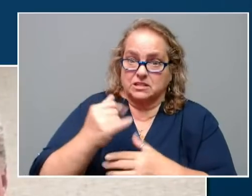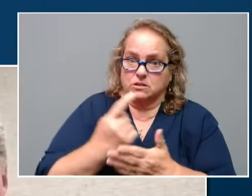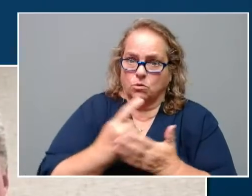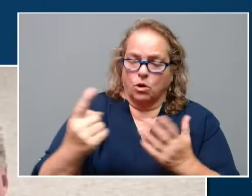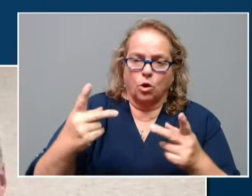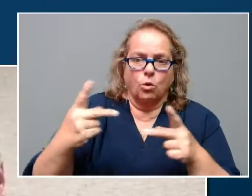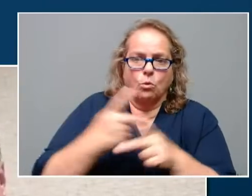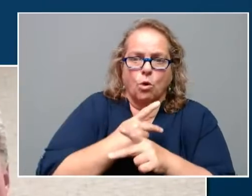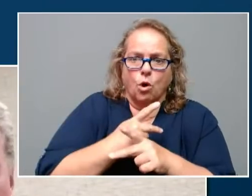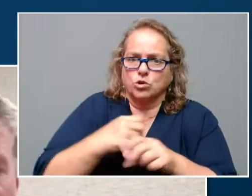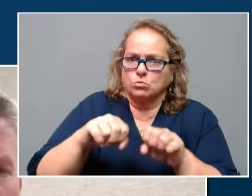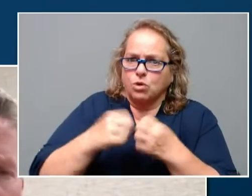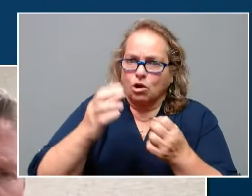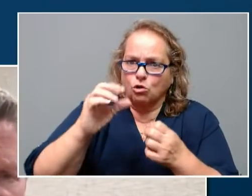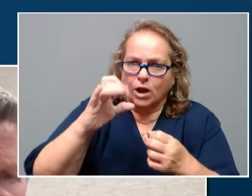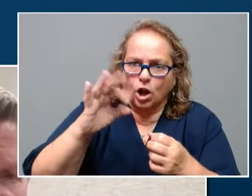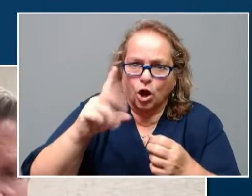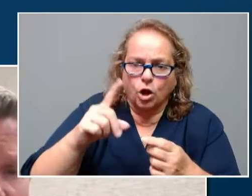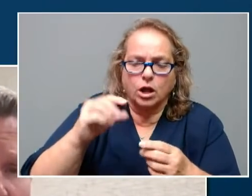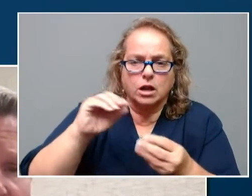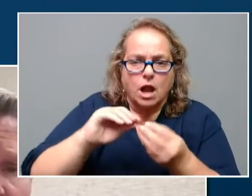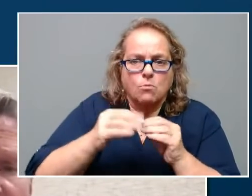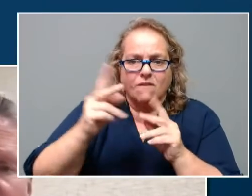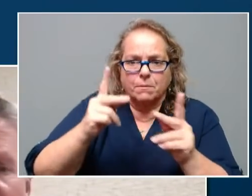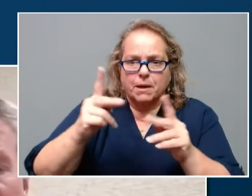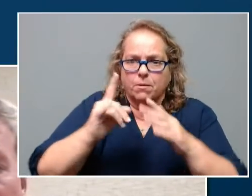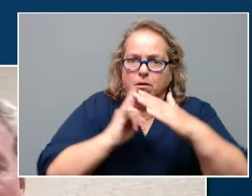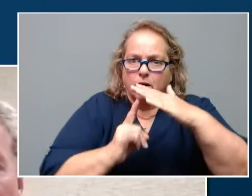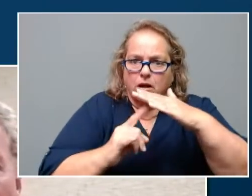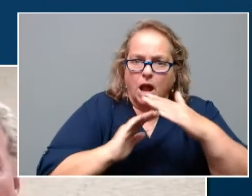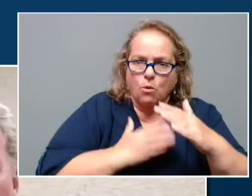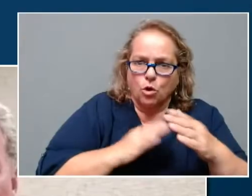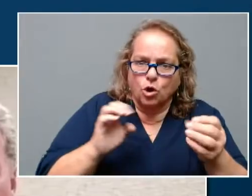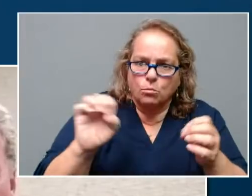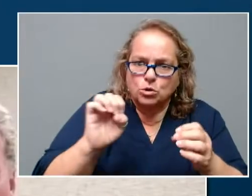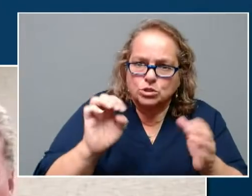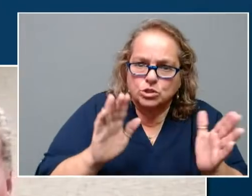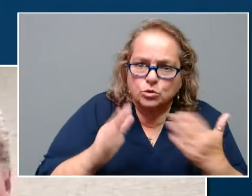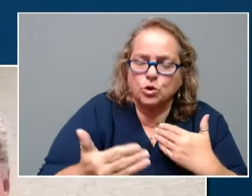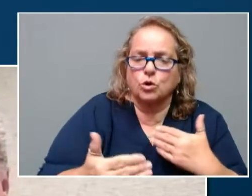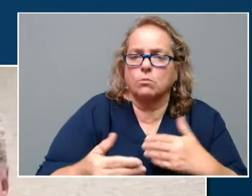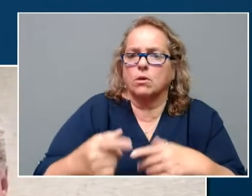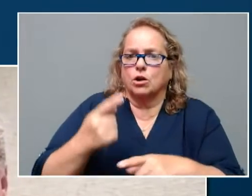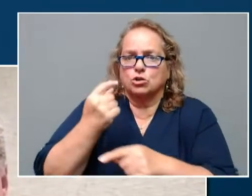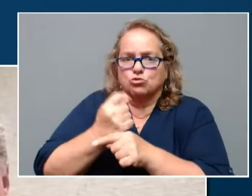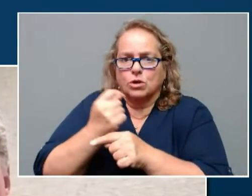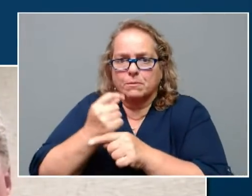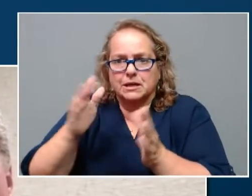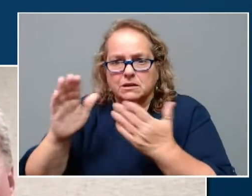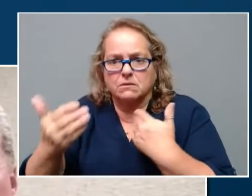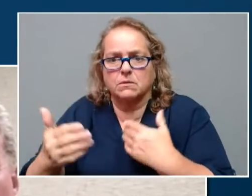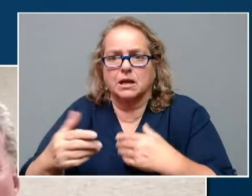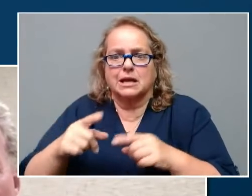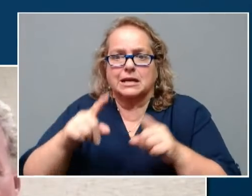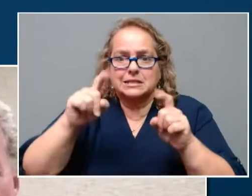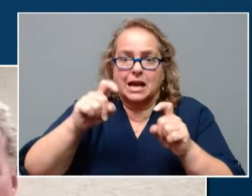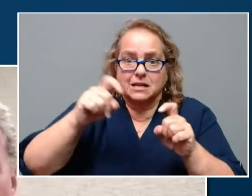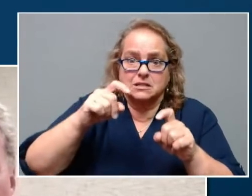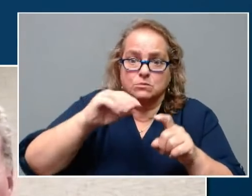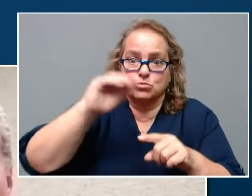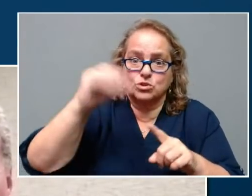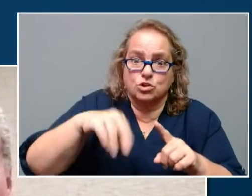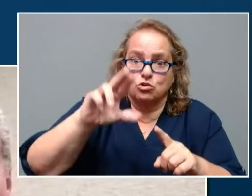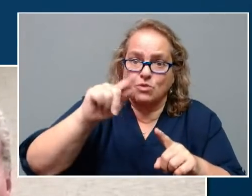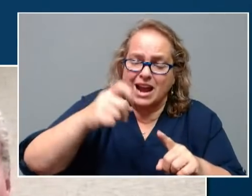of patients being seen in our emergency room and in our urgent treatment centers. Our test positivity rate in our COVID clinic is well